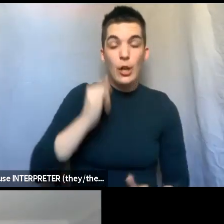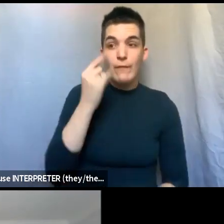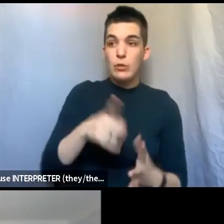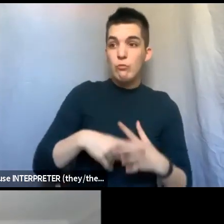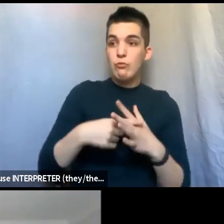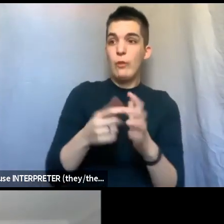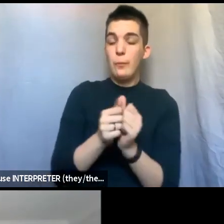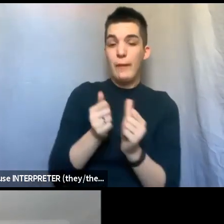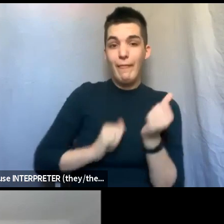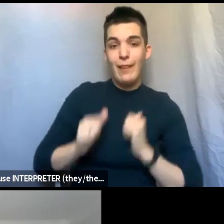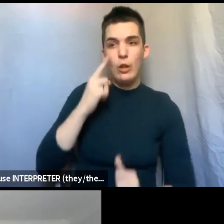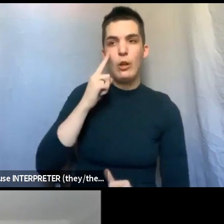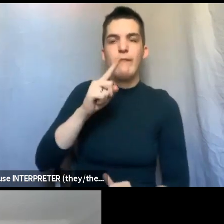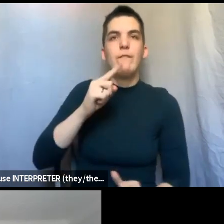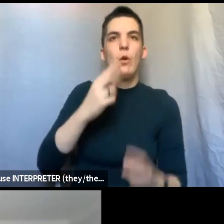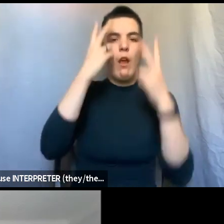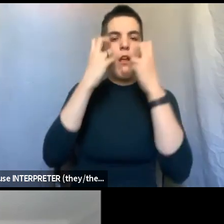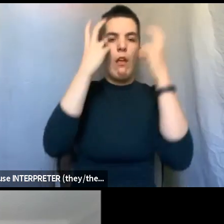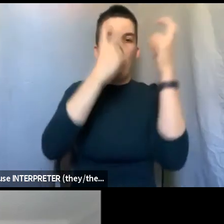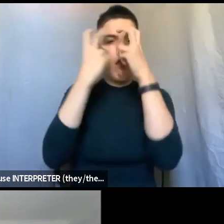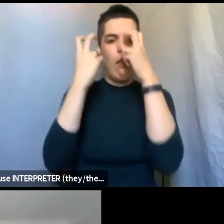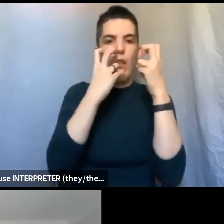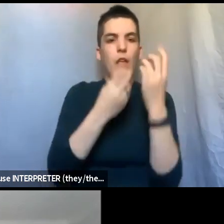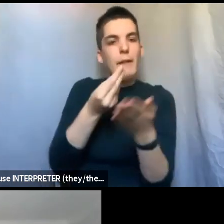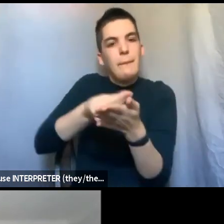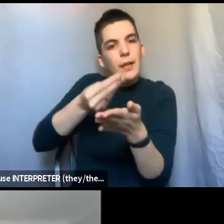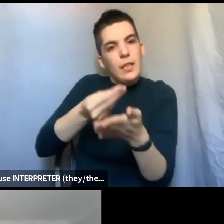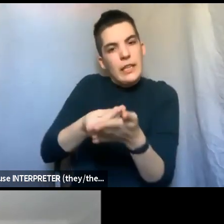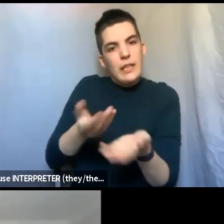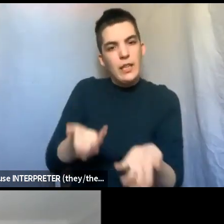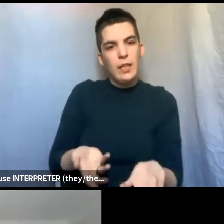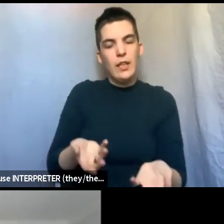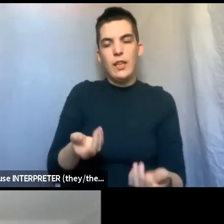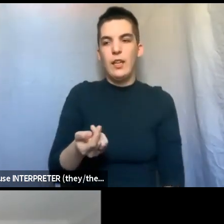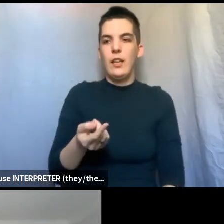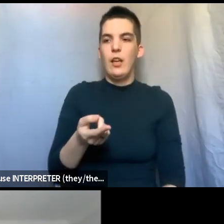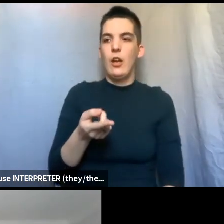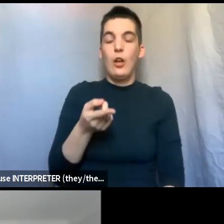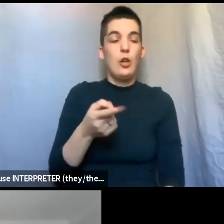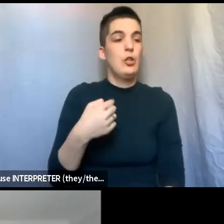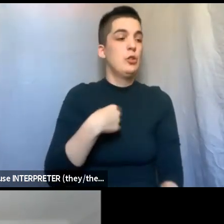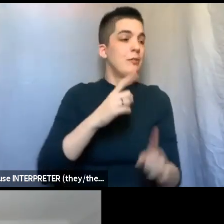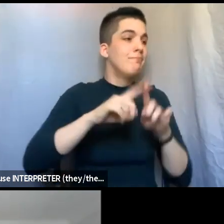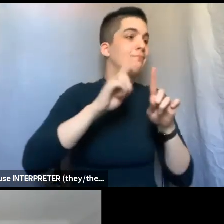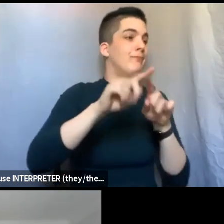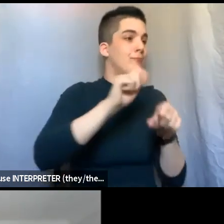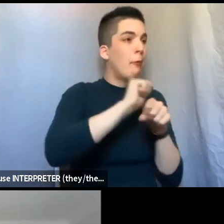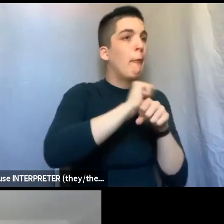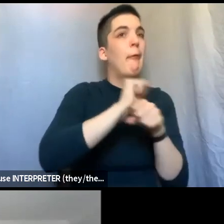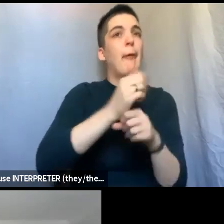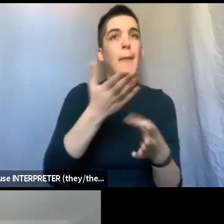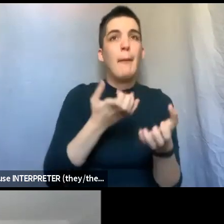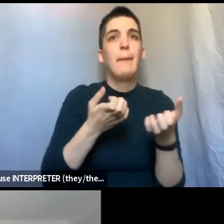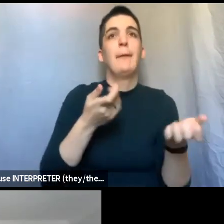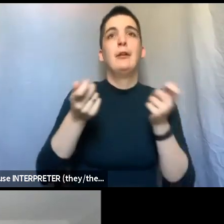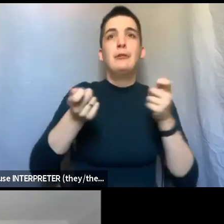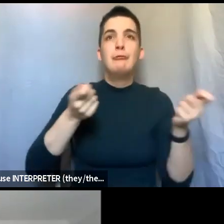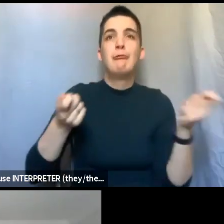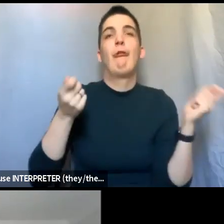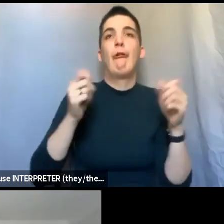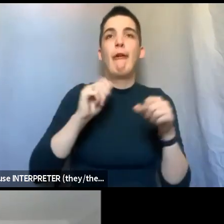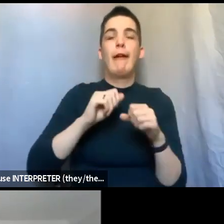to make money, to stay here for a bit in order to pass through to a studio job or direct a commercial, just wait it out